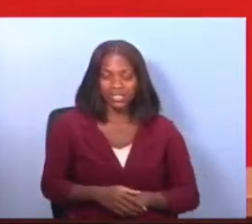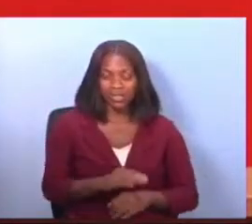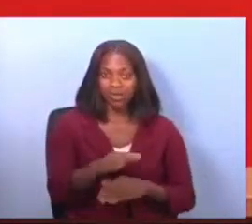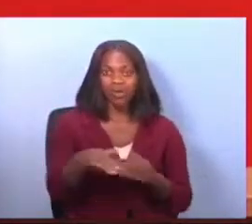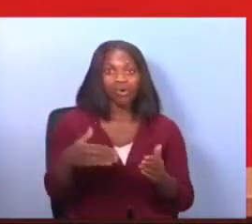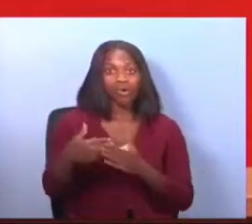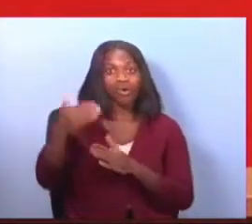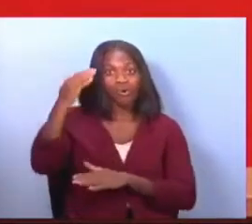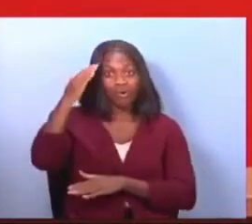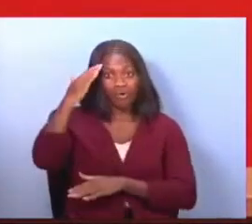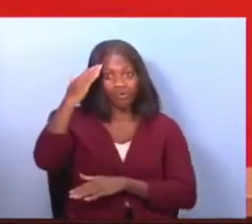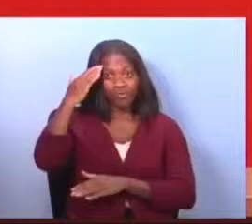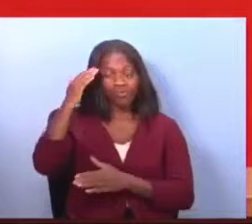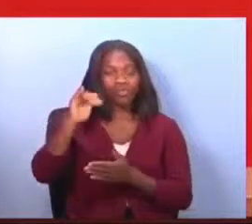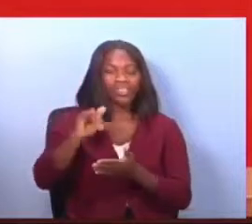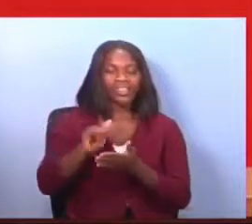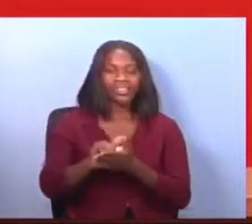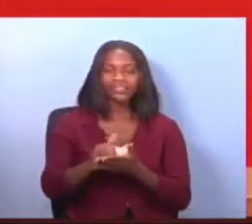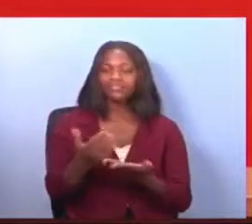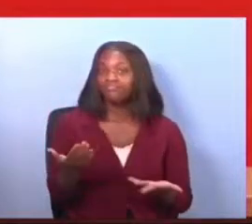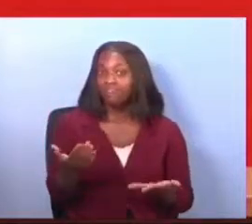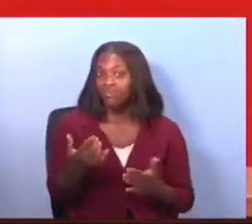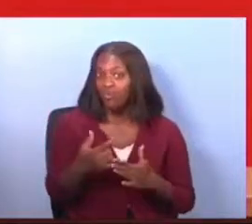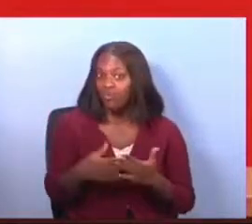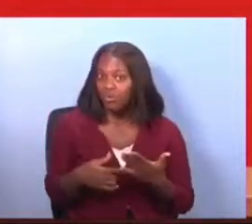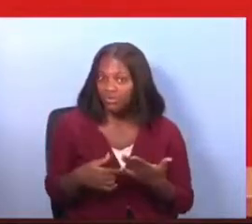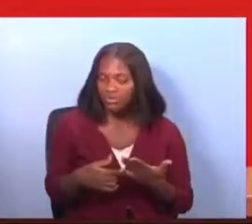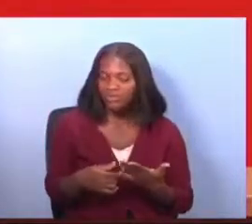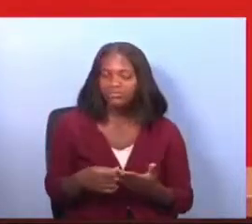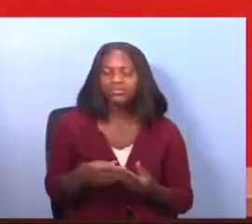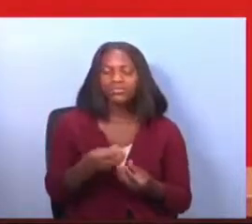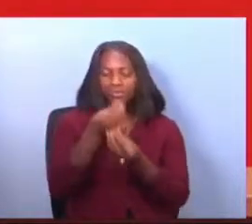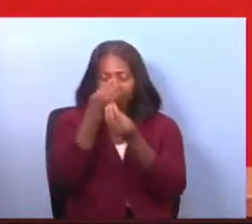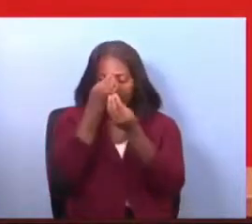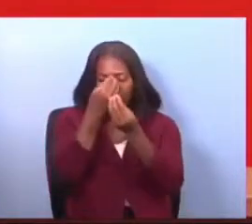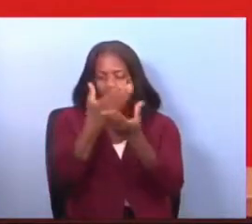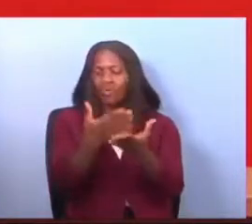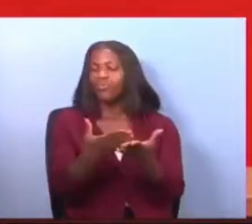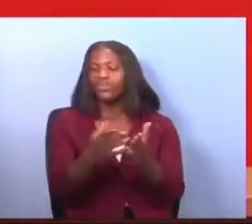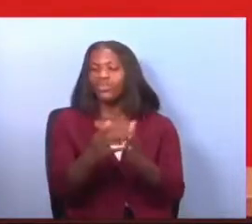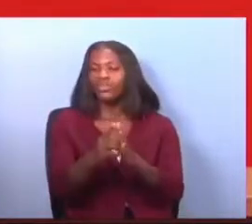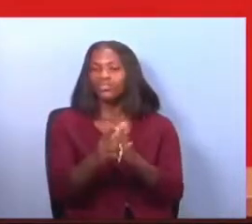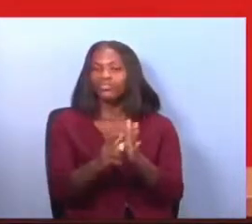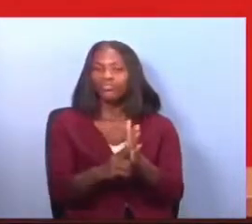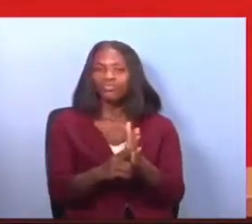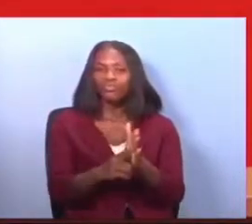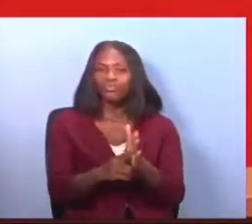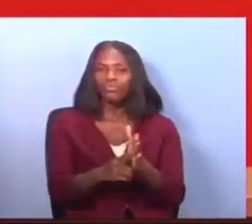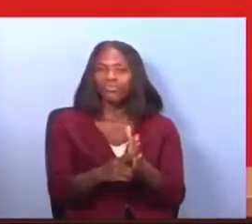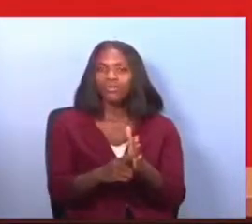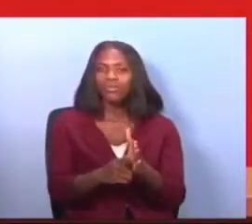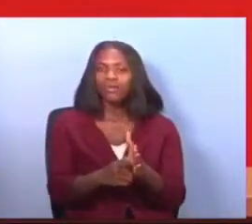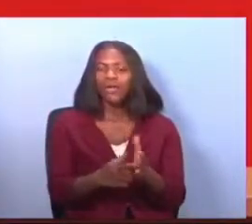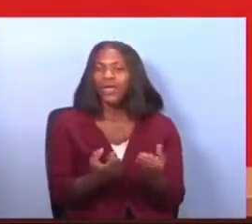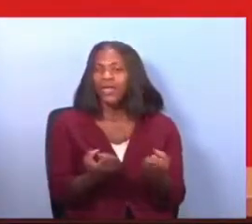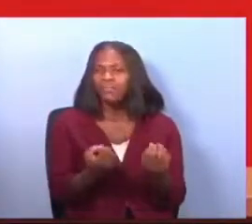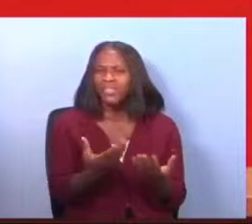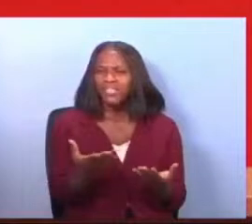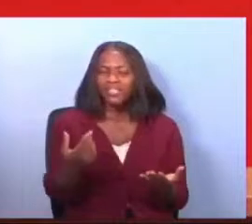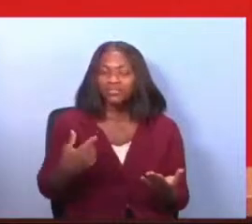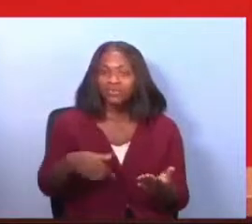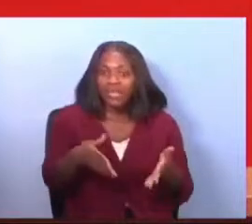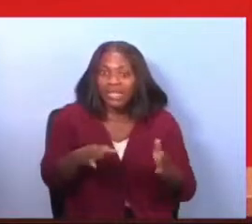that applying the order, there are a lot of things that we allow today which ought not to